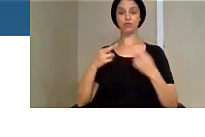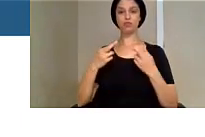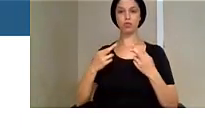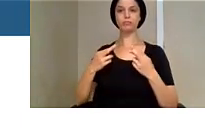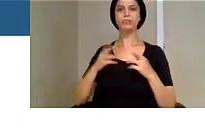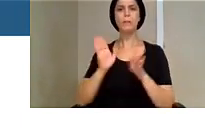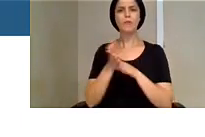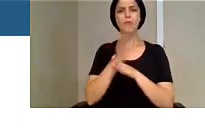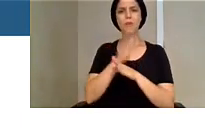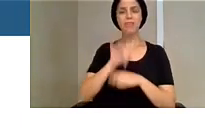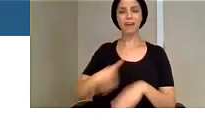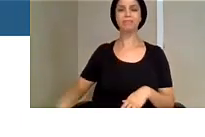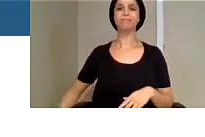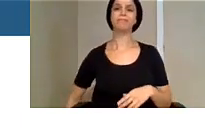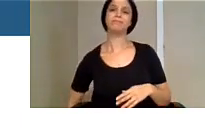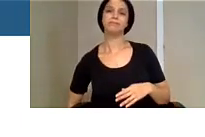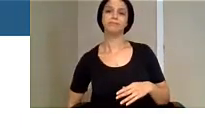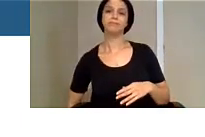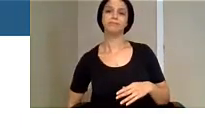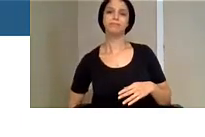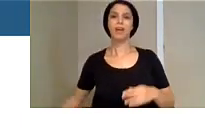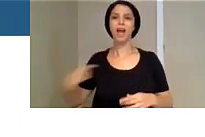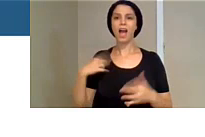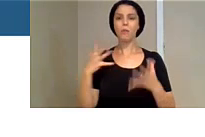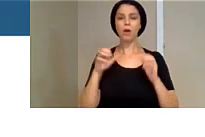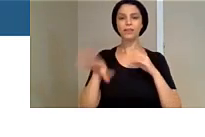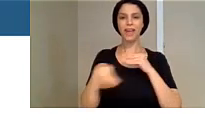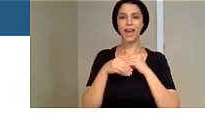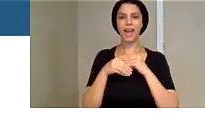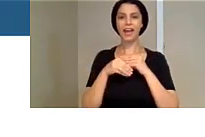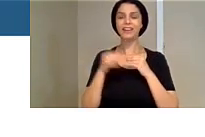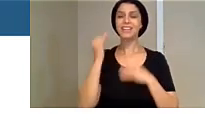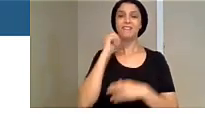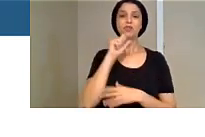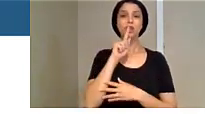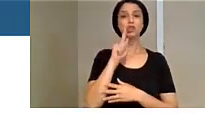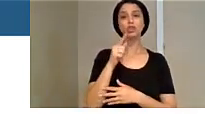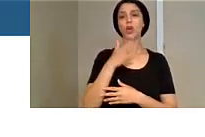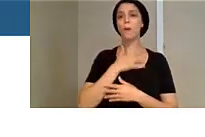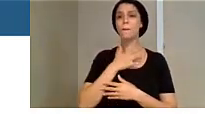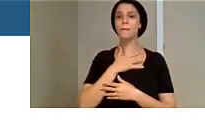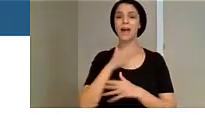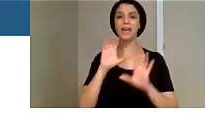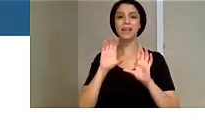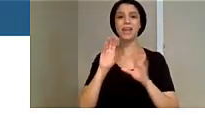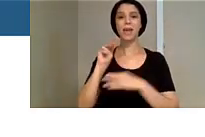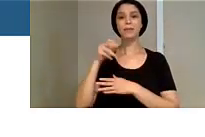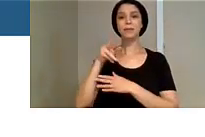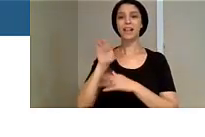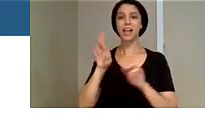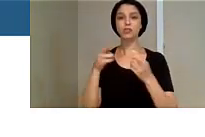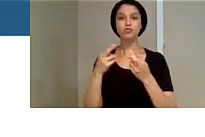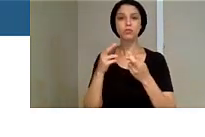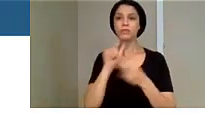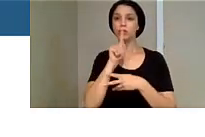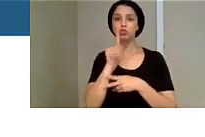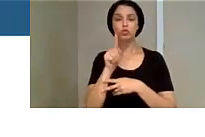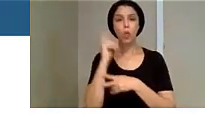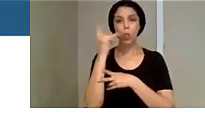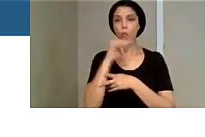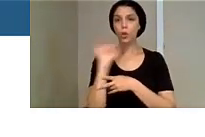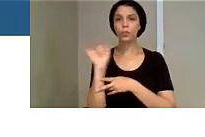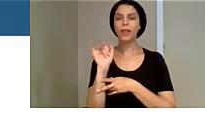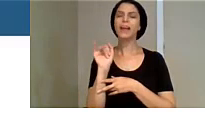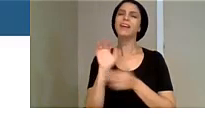I do, let me just also say that if you're not quite even sure, what myMCPS Classroom is or how to navigate